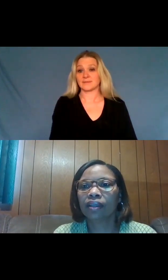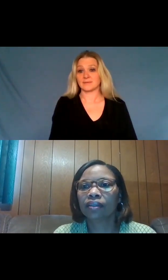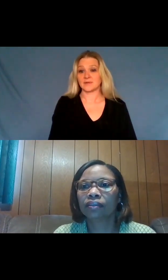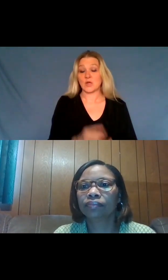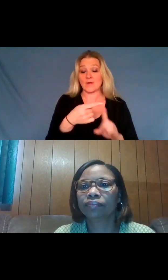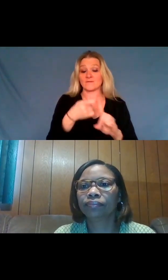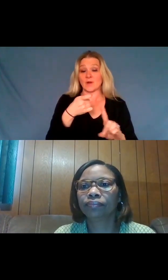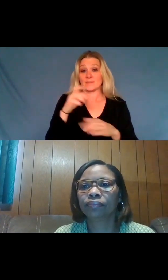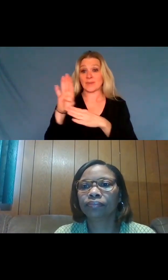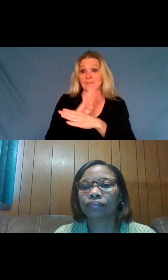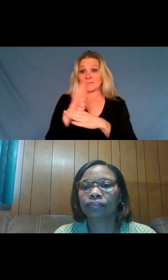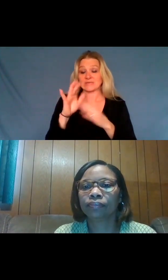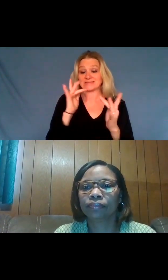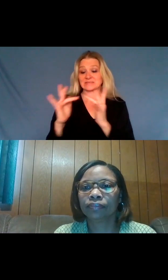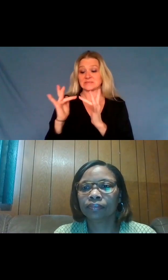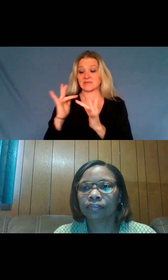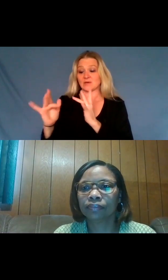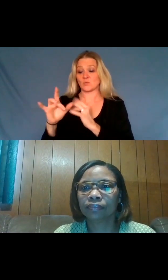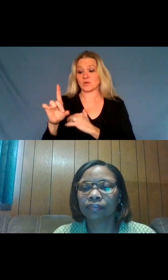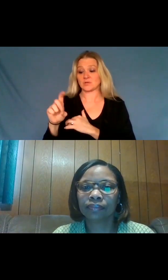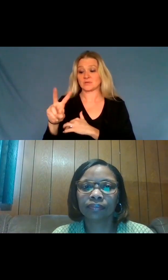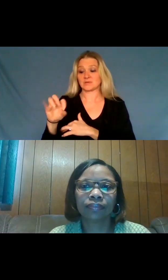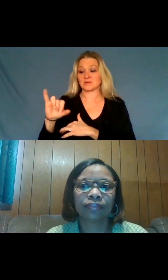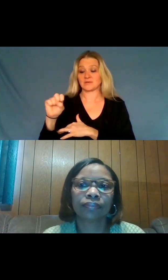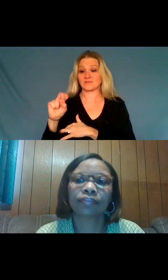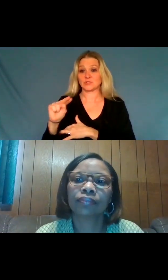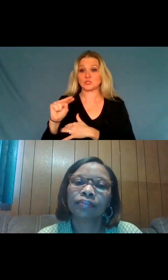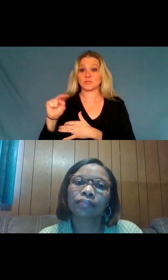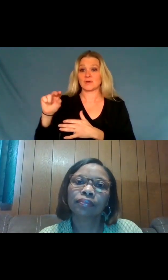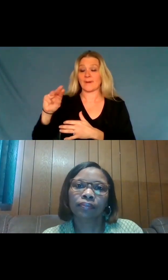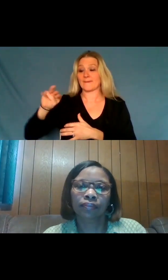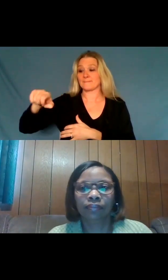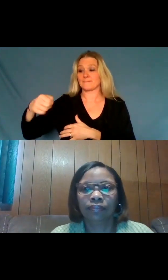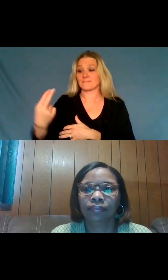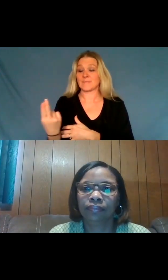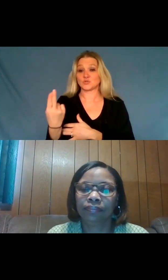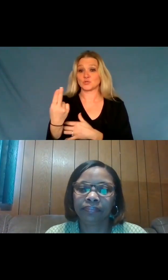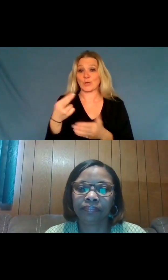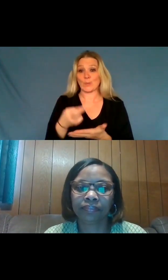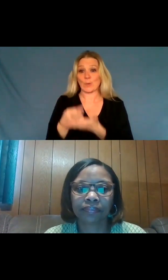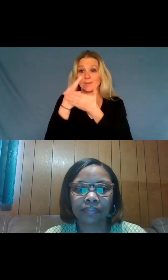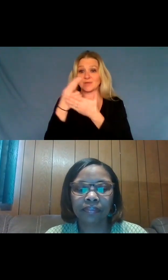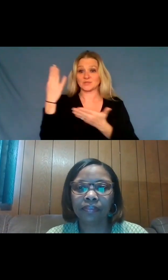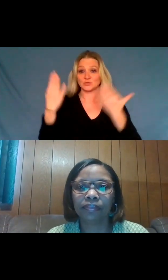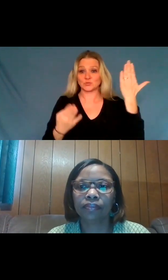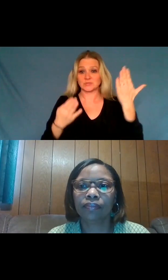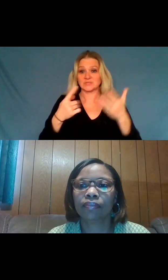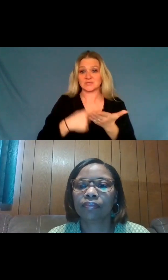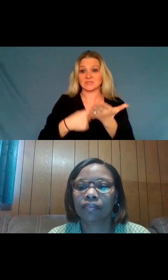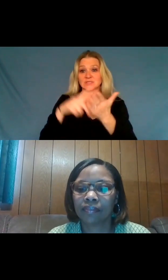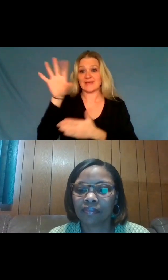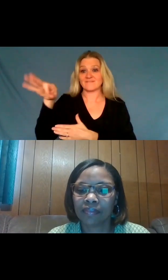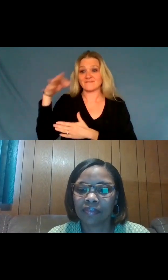from the Business Network Division of Michigan Rehabilitation Services, discussing with us federal and local